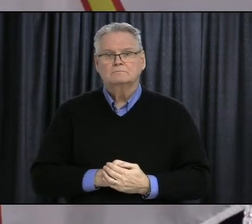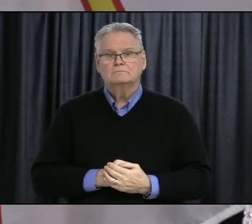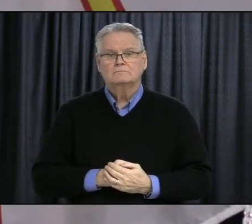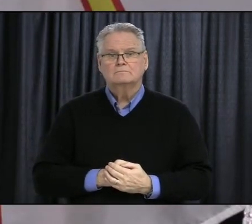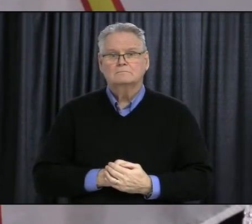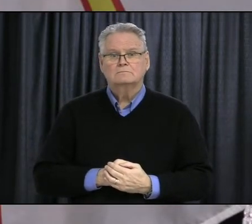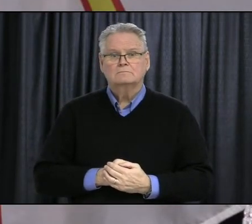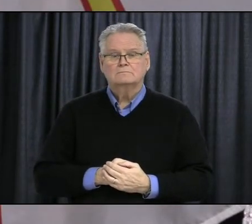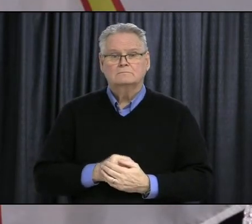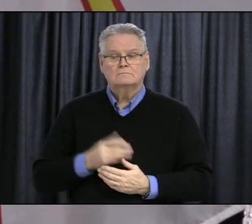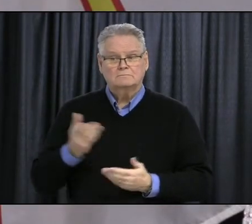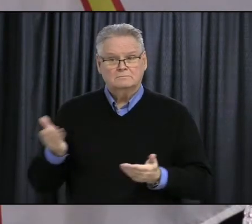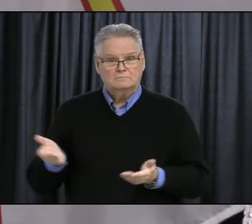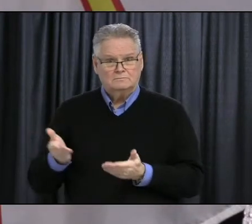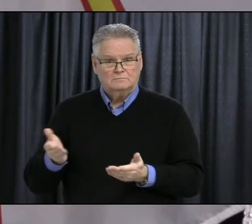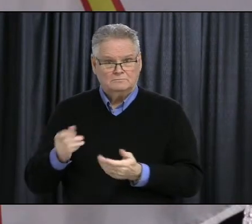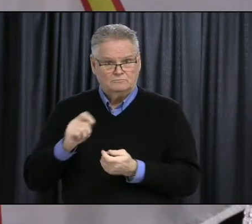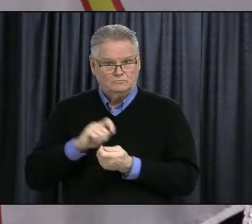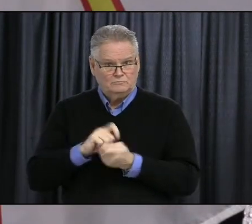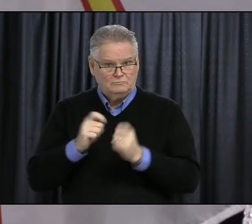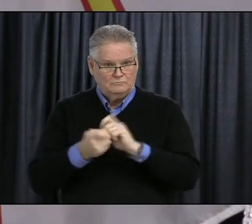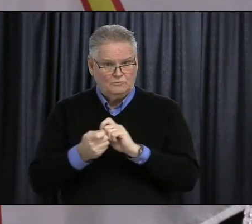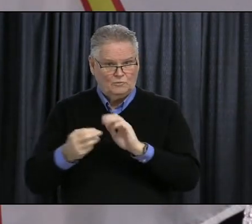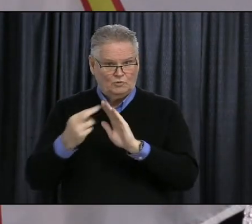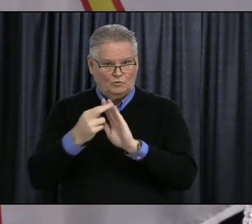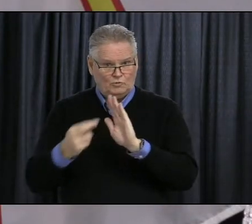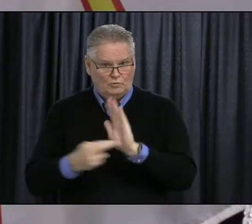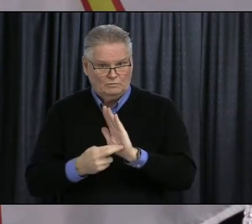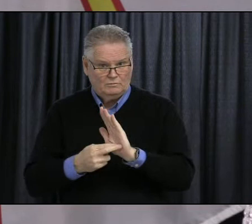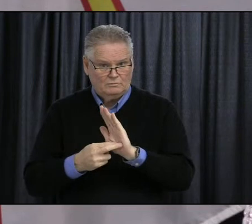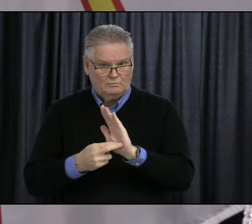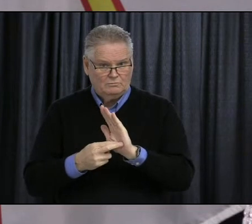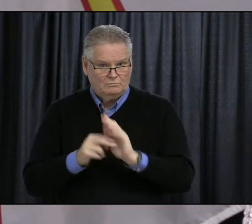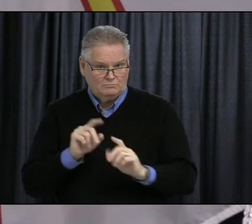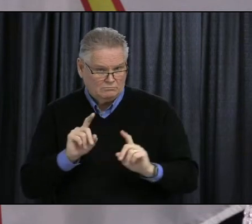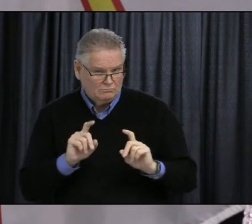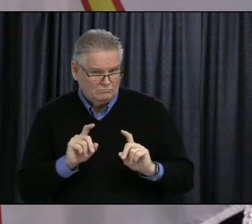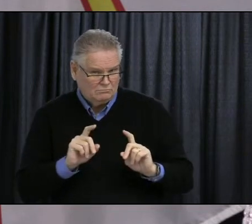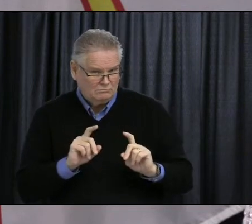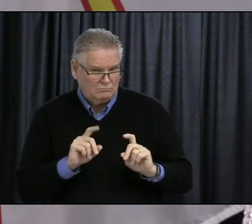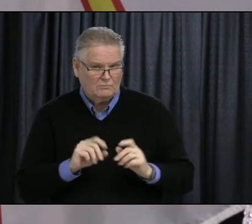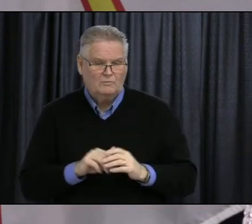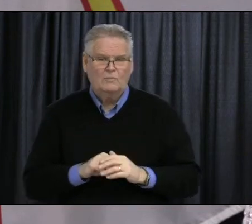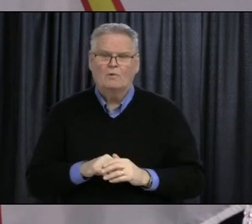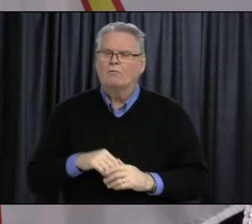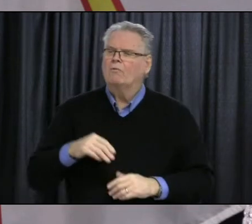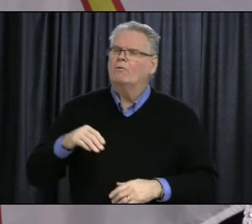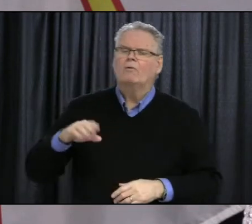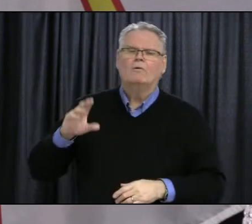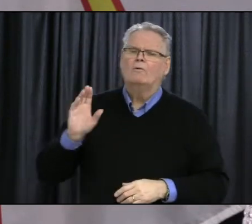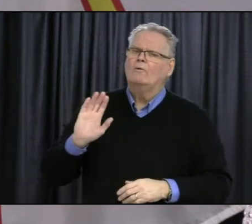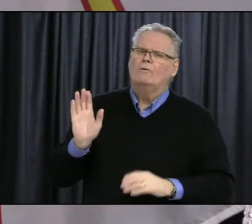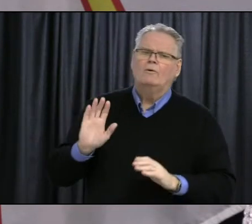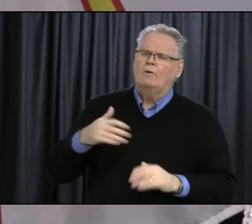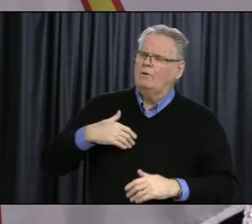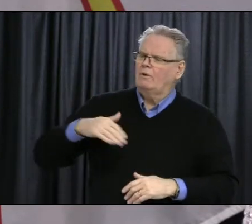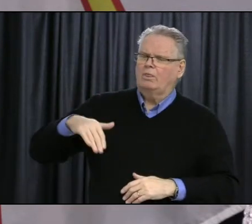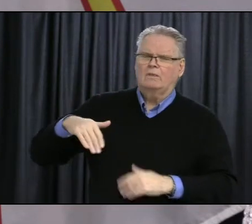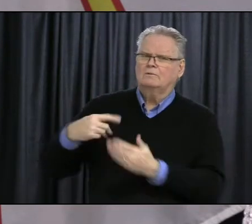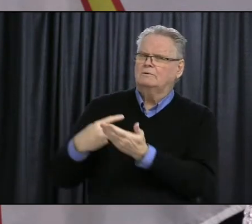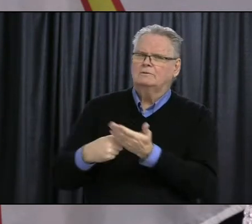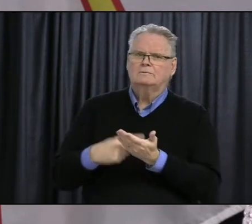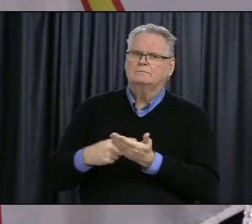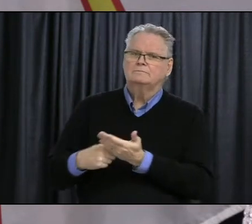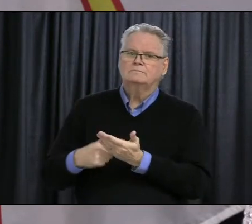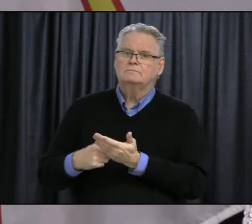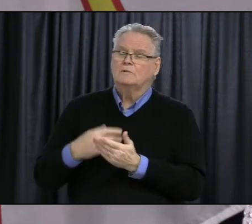we haven't had that discussion at this time. We're always looking at the latest evidence just to make sure that we're staying